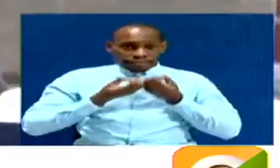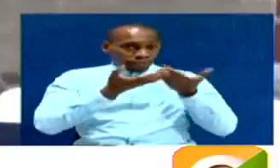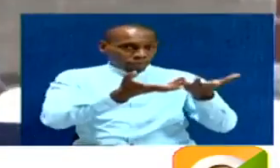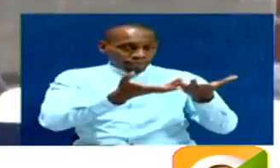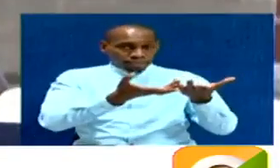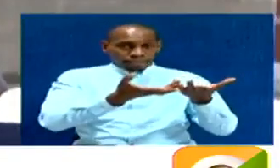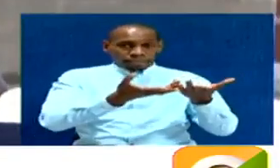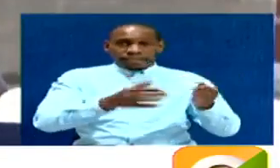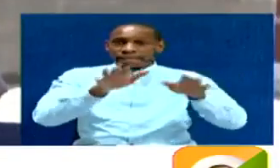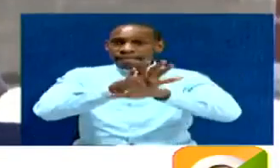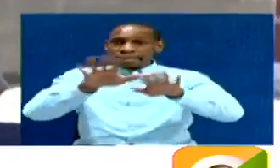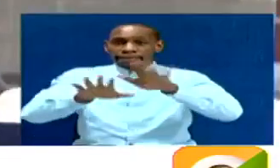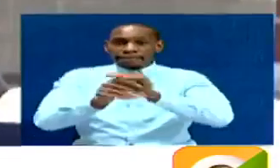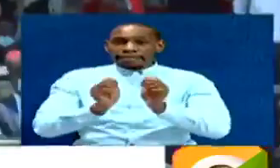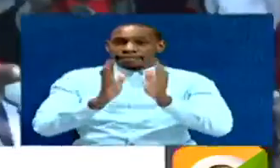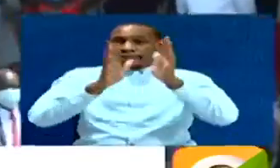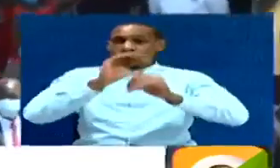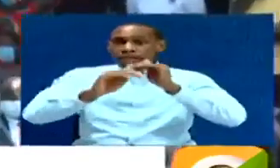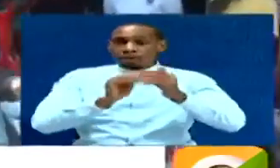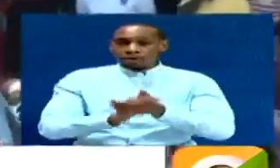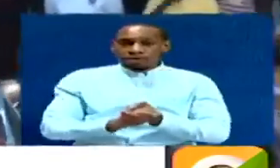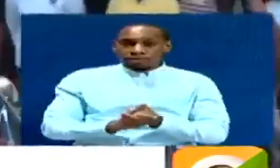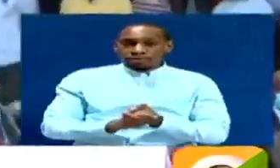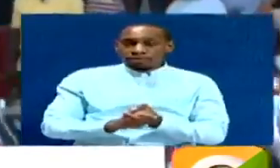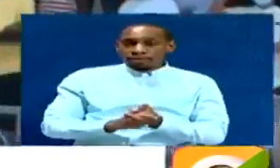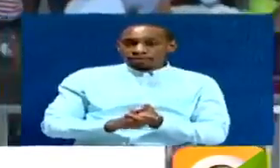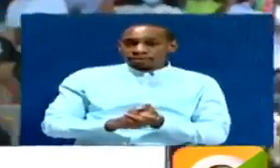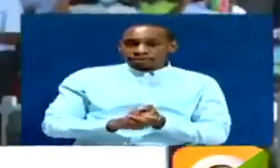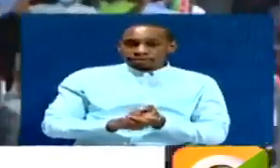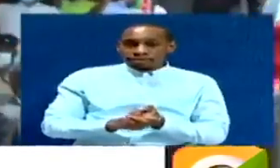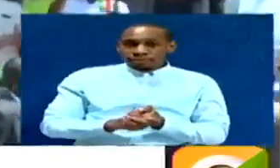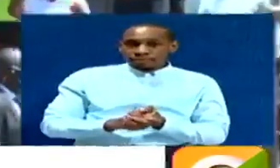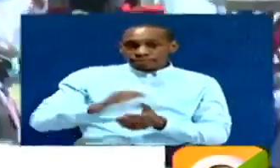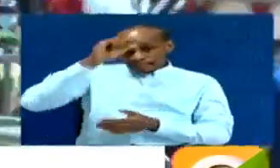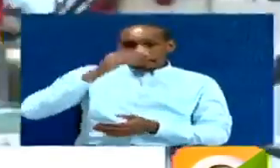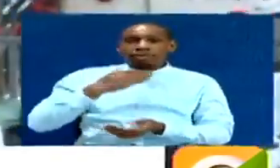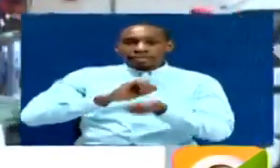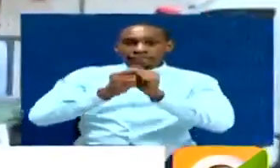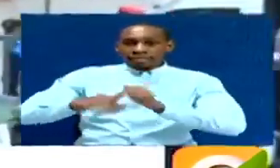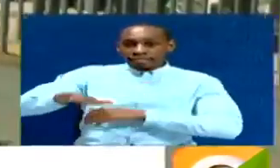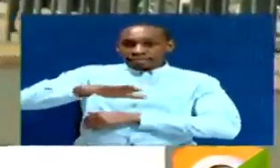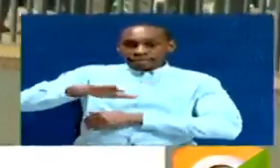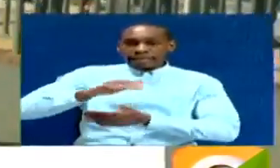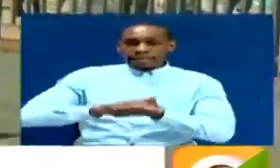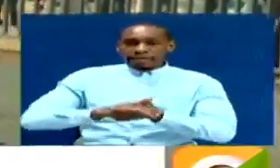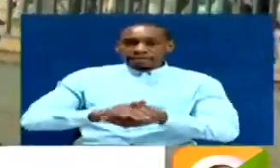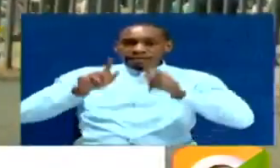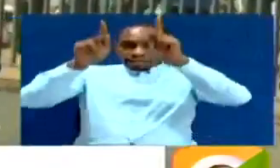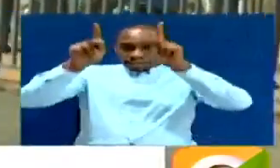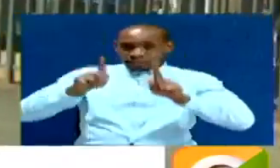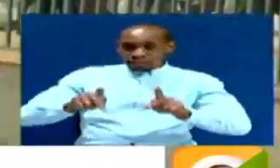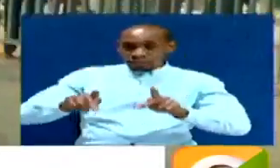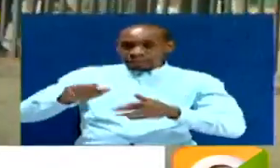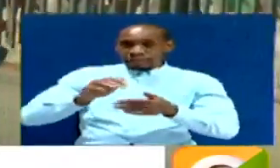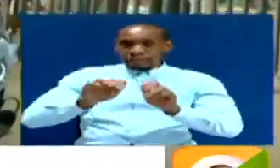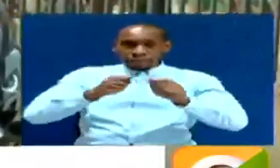zinapeperusha mbashasha kila kitu, mbashara kila kitu. The state had considered changing the venue of the celebrations to Kisumu State Lodge primarily